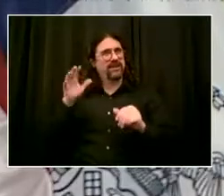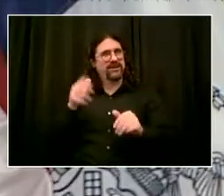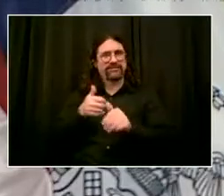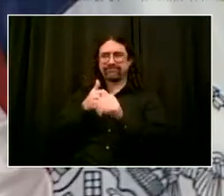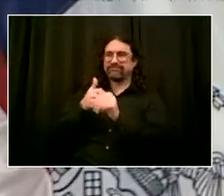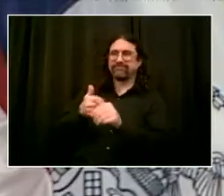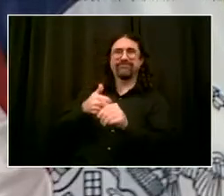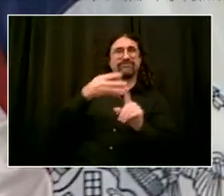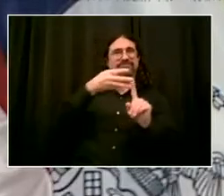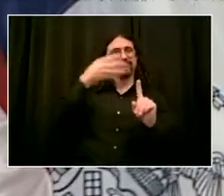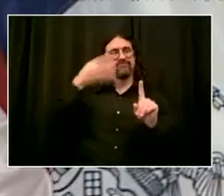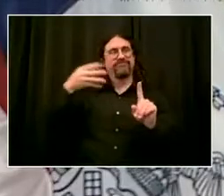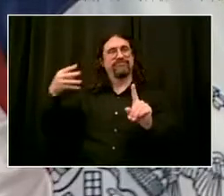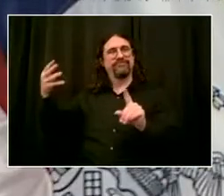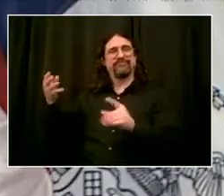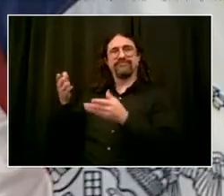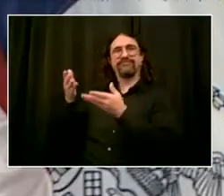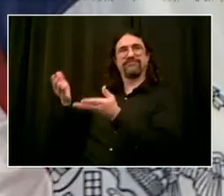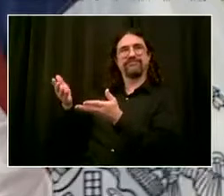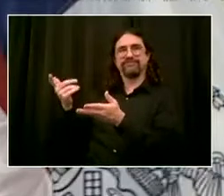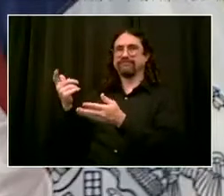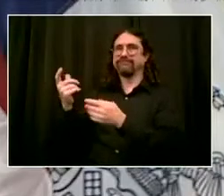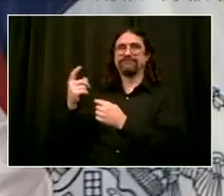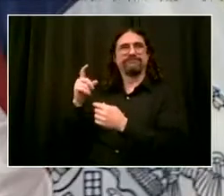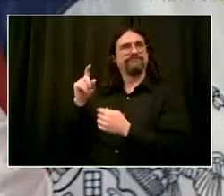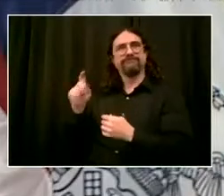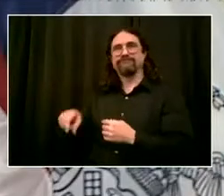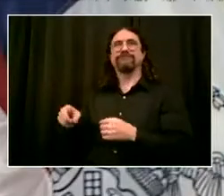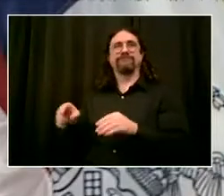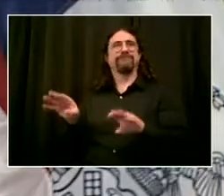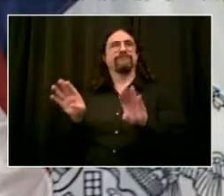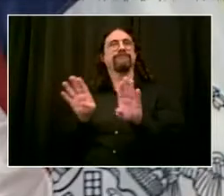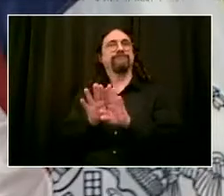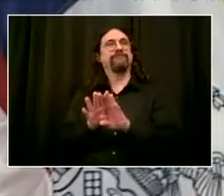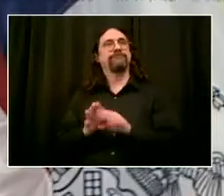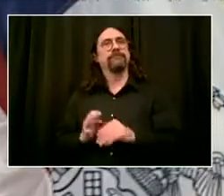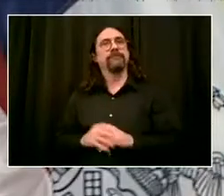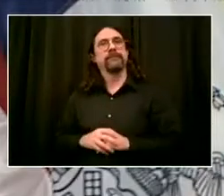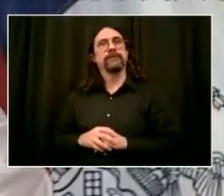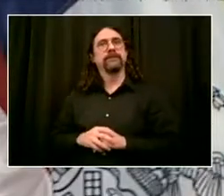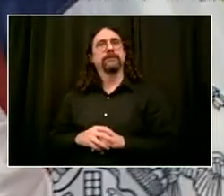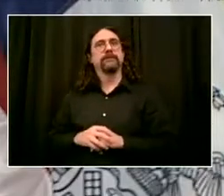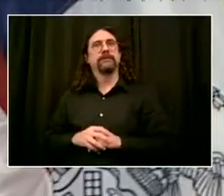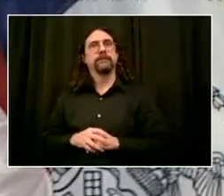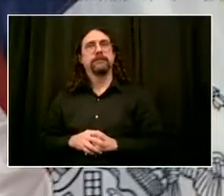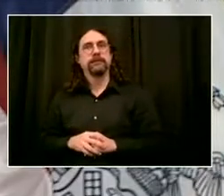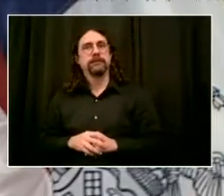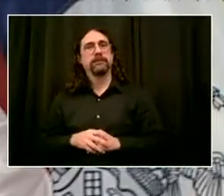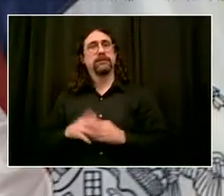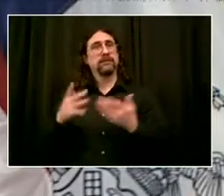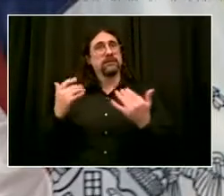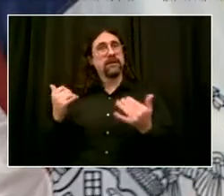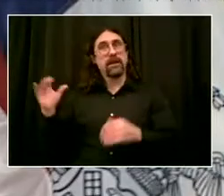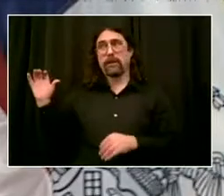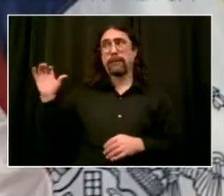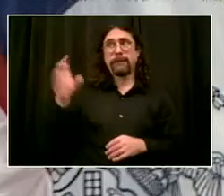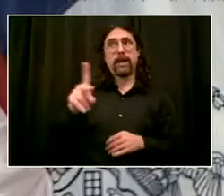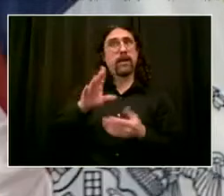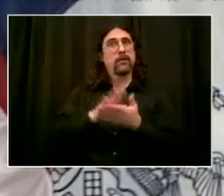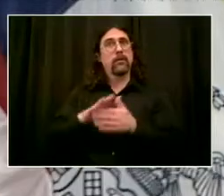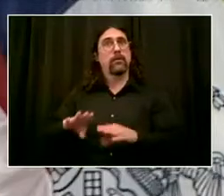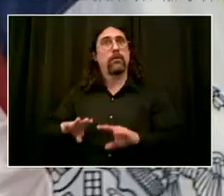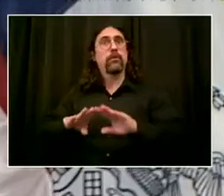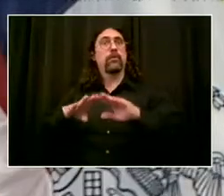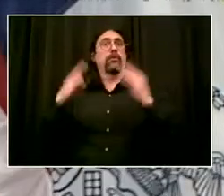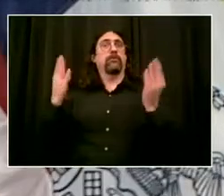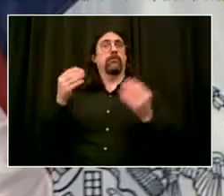a test consent form on file that includes all those who opted back into Blended learning uh over the last few